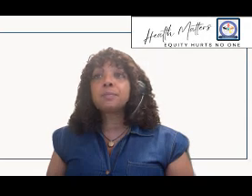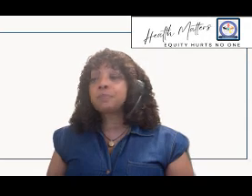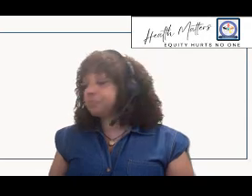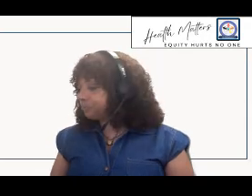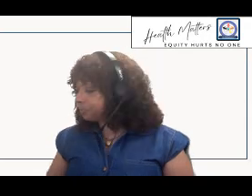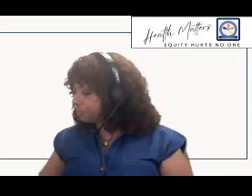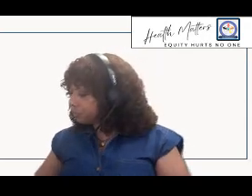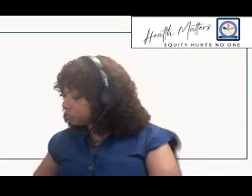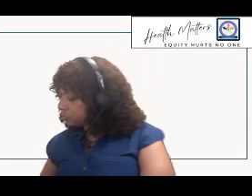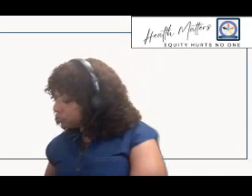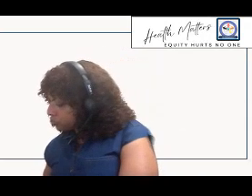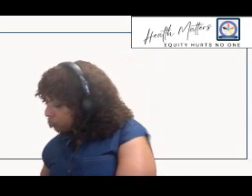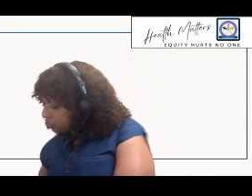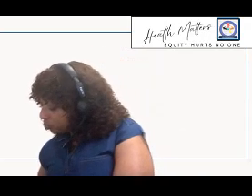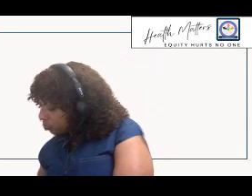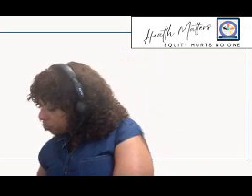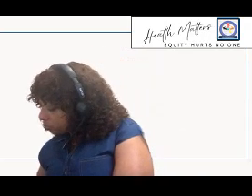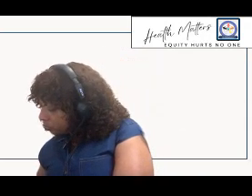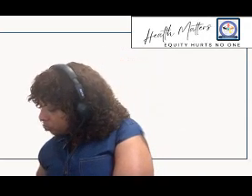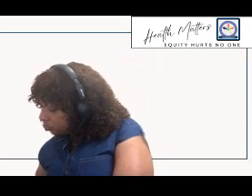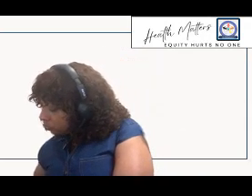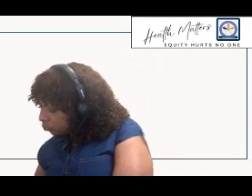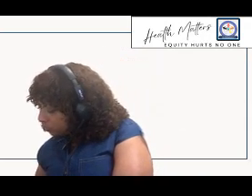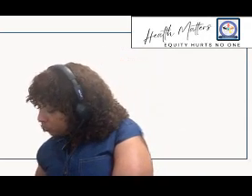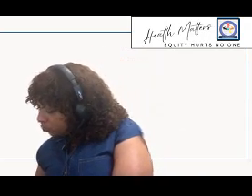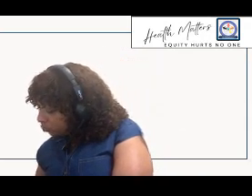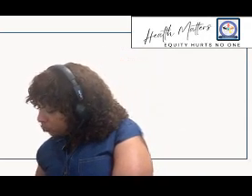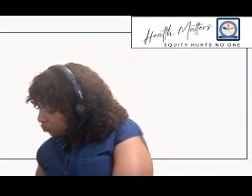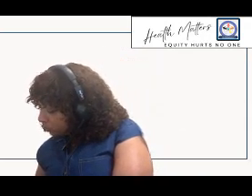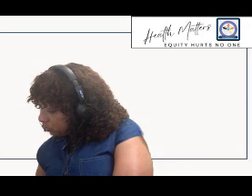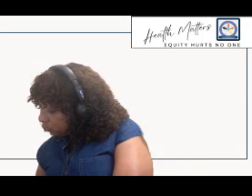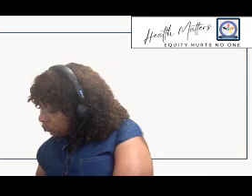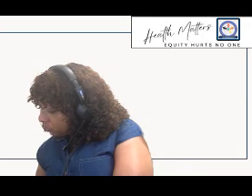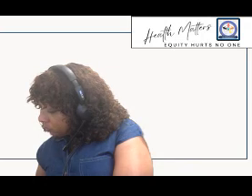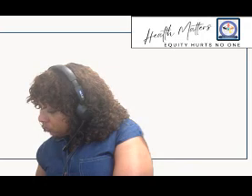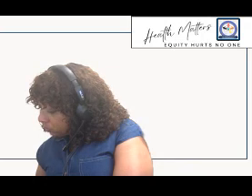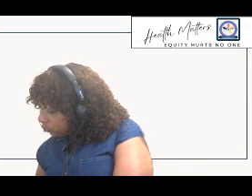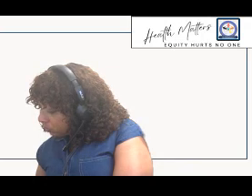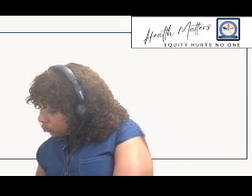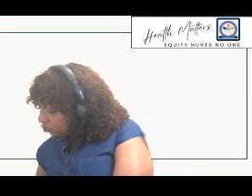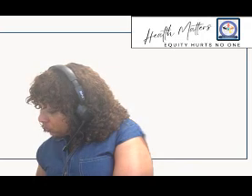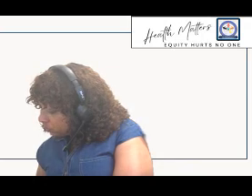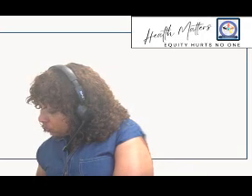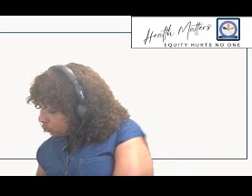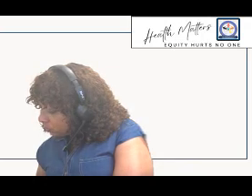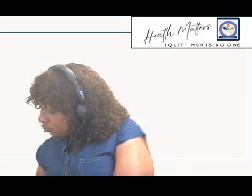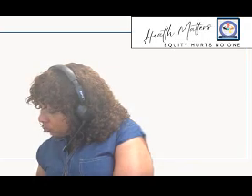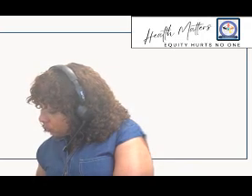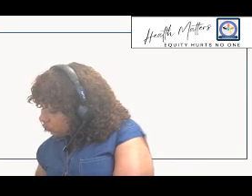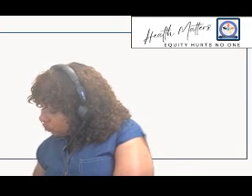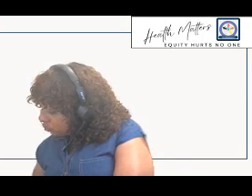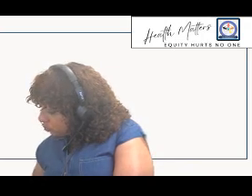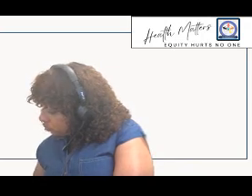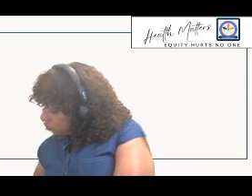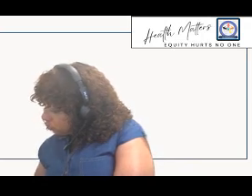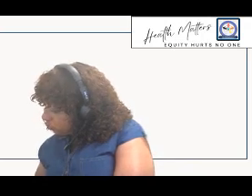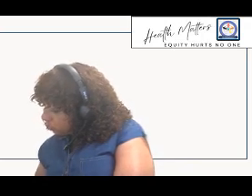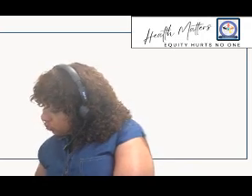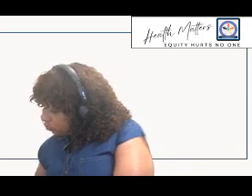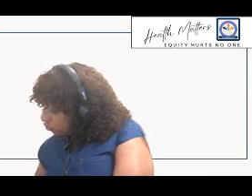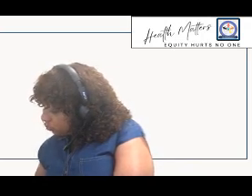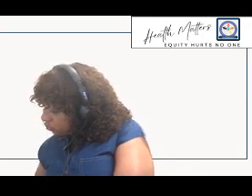9. Wonderful. And thank you so much for the information as well, Tina. I sincerely appreciate that, Ms. Dorch. With that